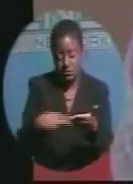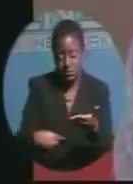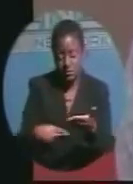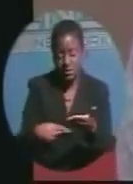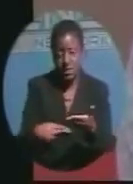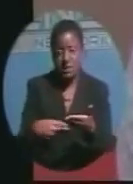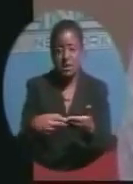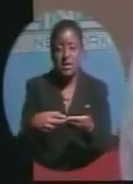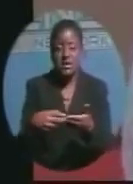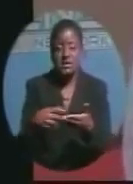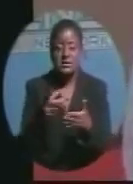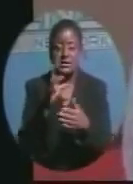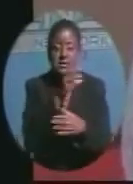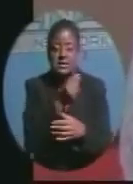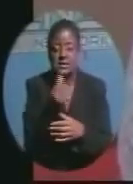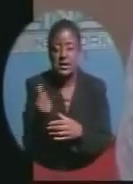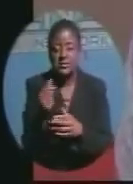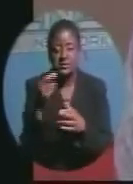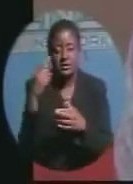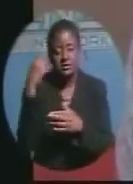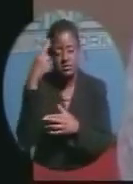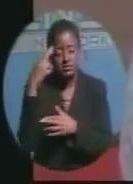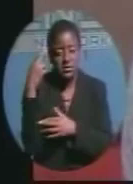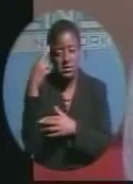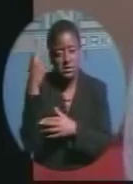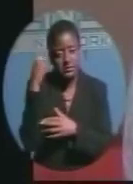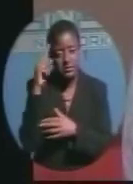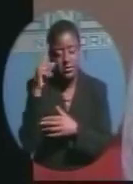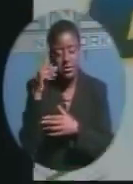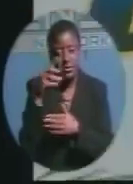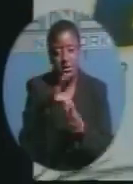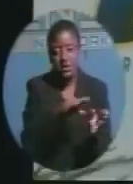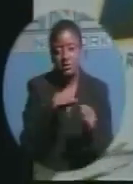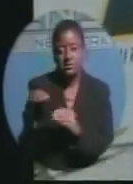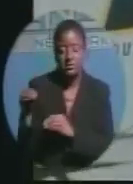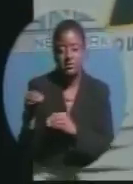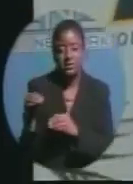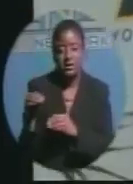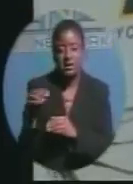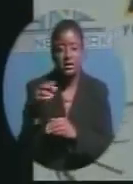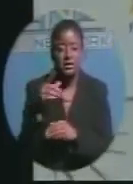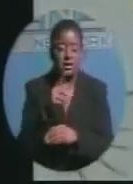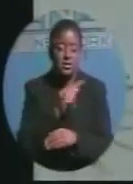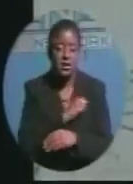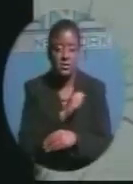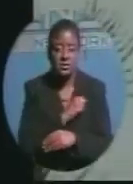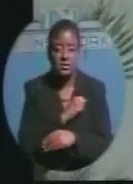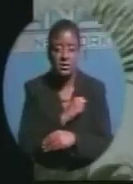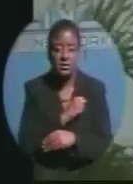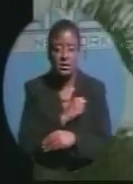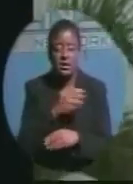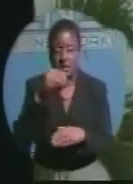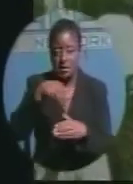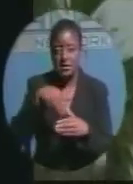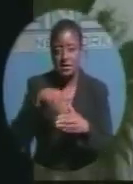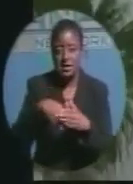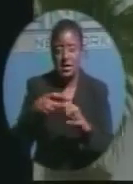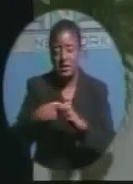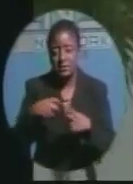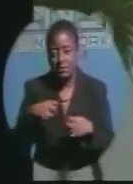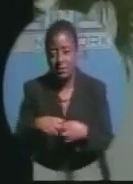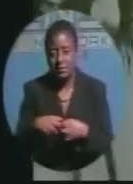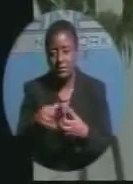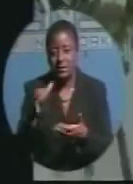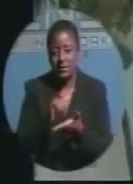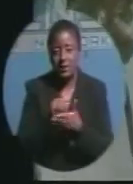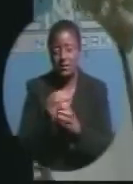served as senior manager for 4 years. It's an internal problem, which Houston says has been mounting for some time. But if the company